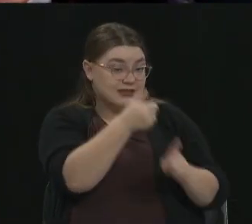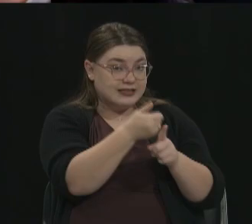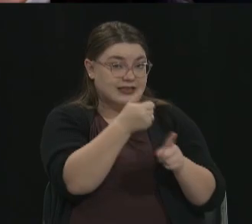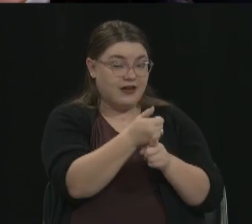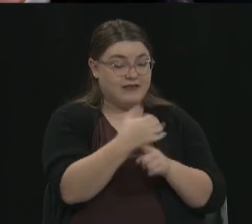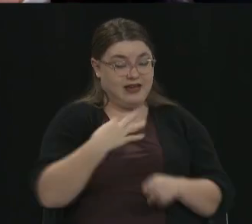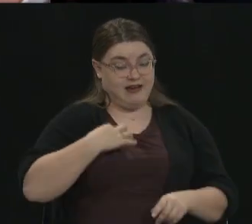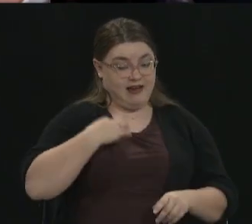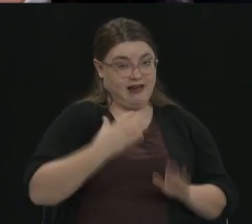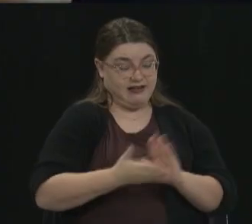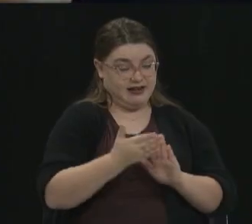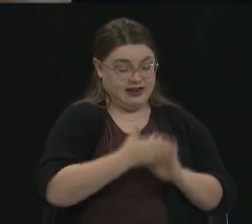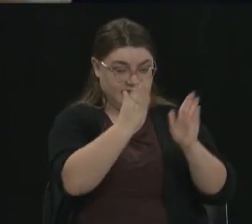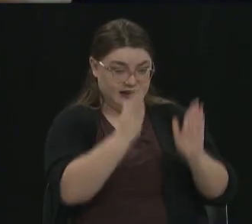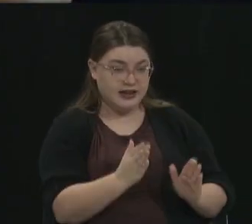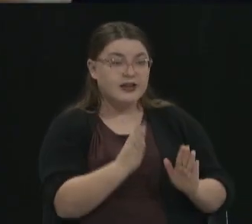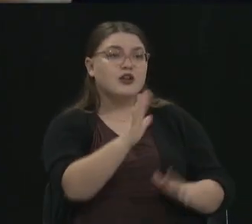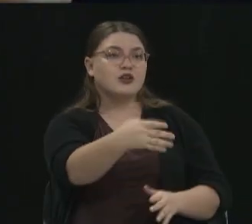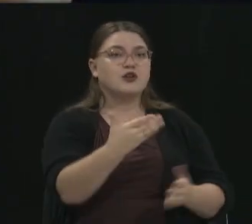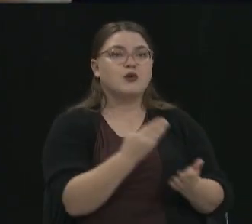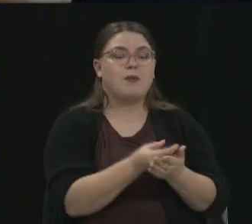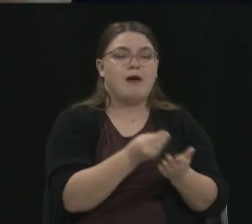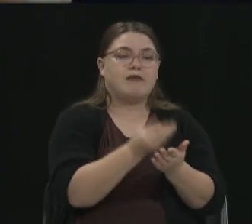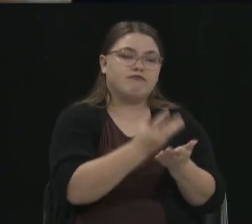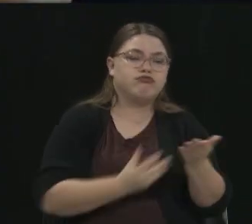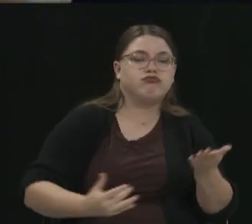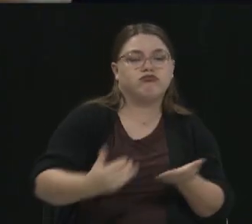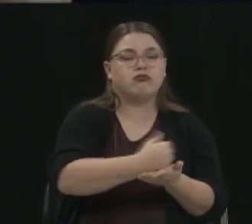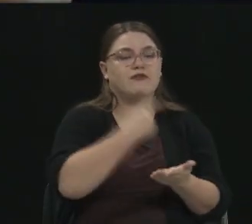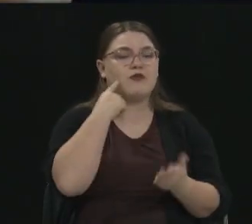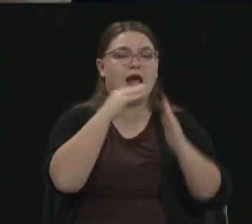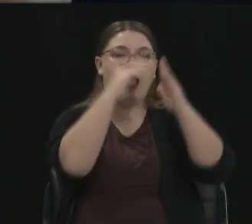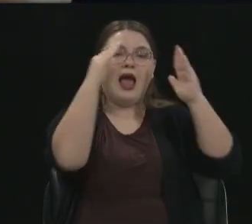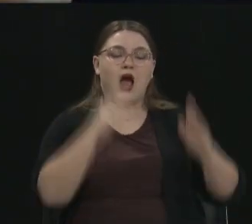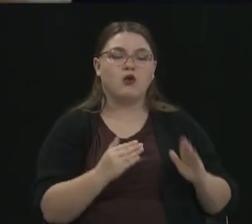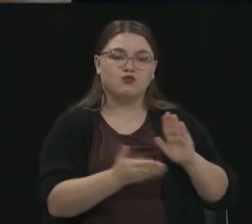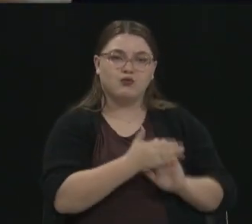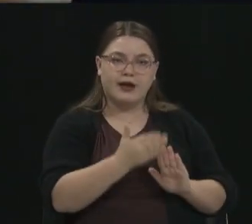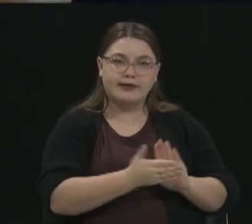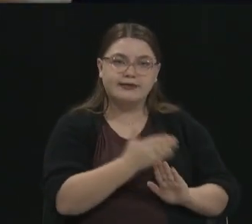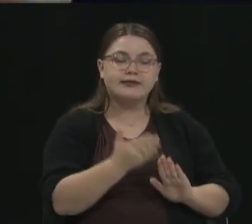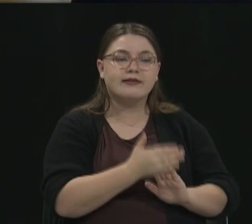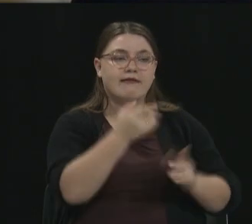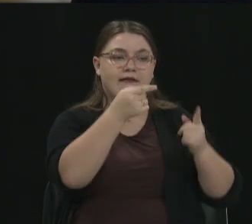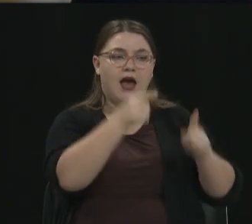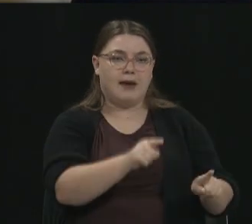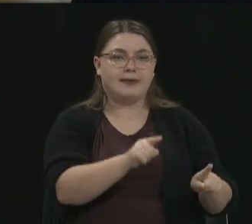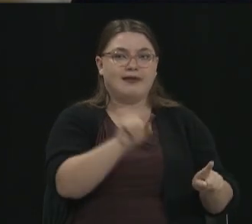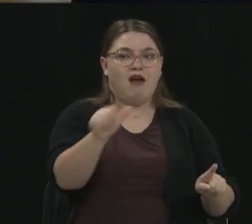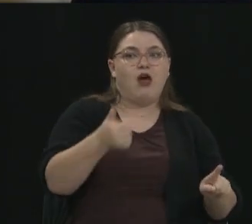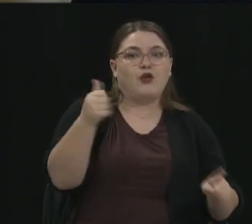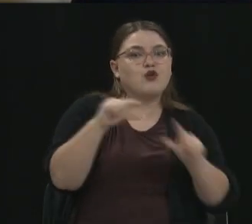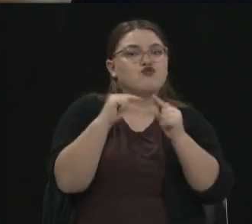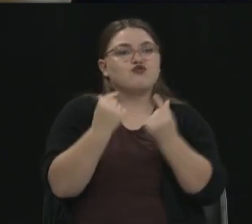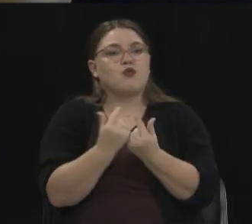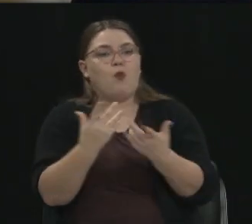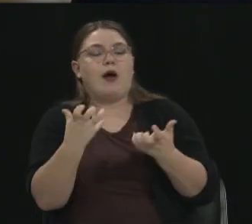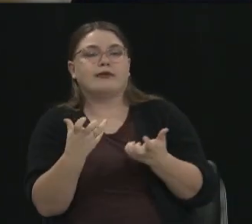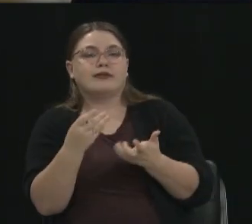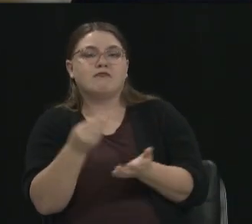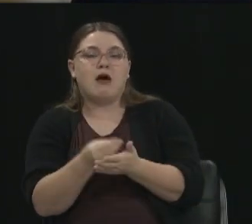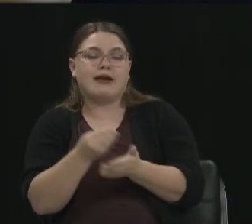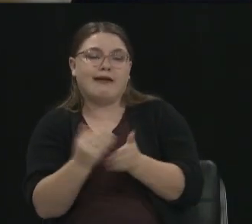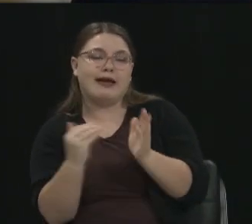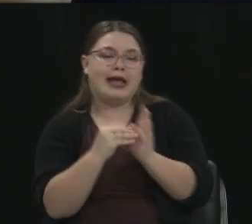house race, and someone can come in and threaten to spend $20 million against you. Think